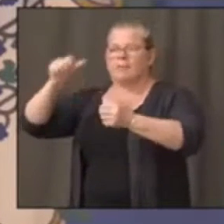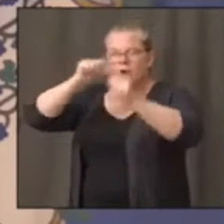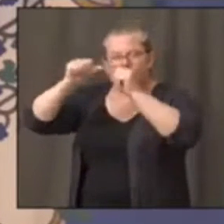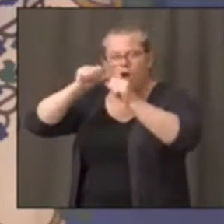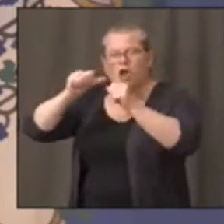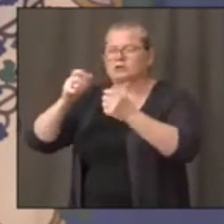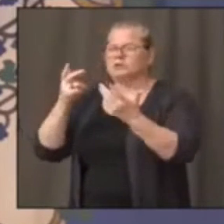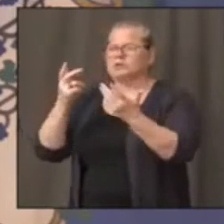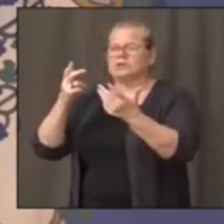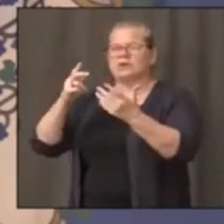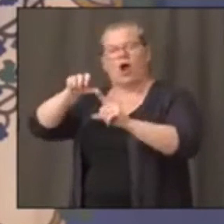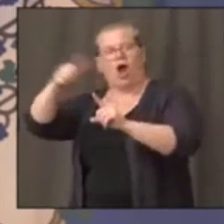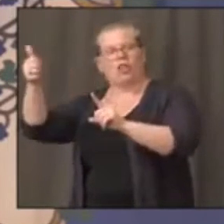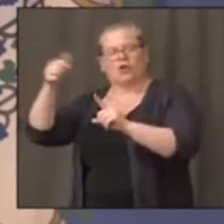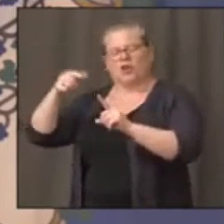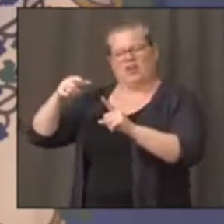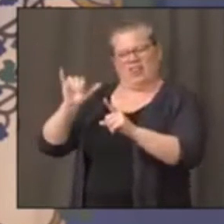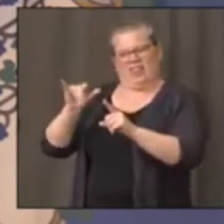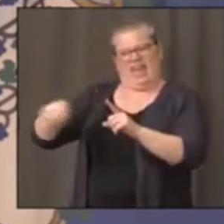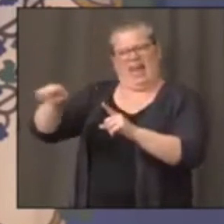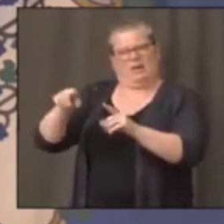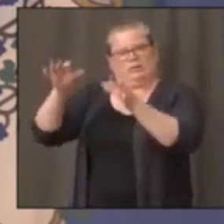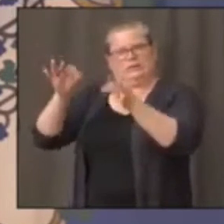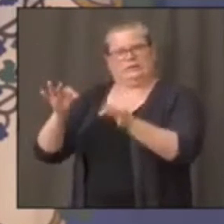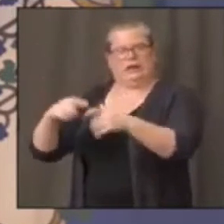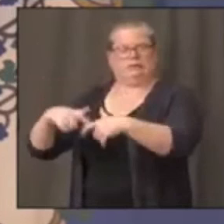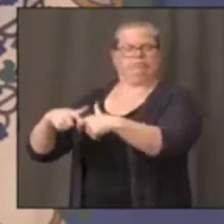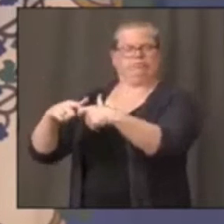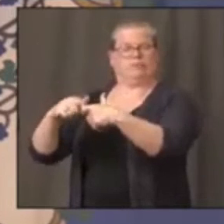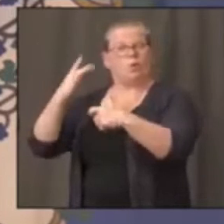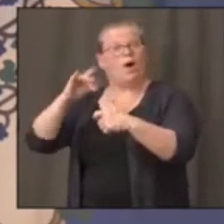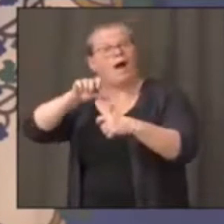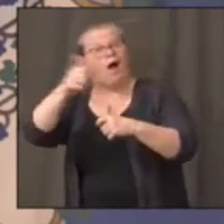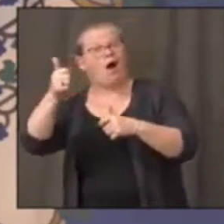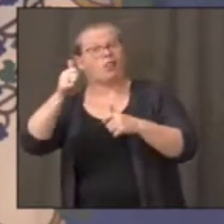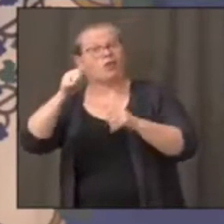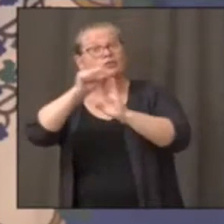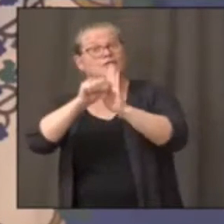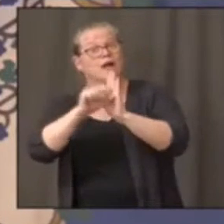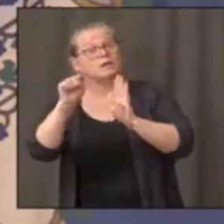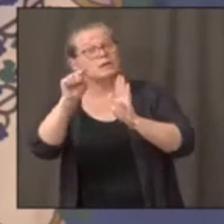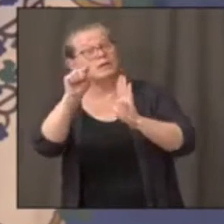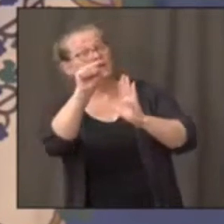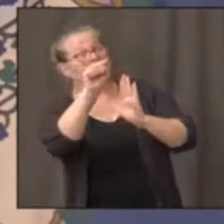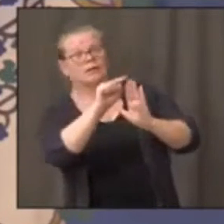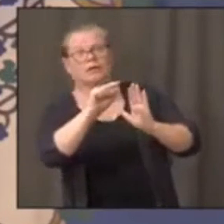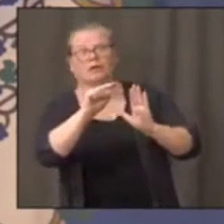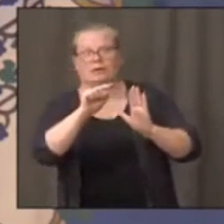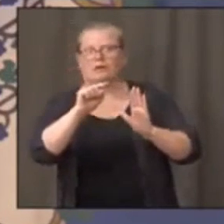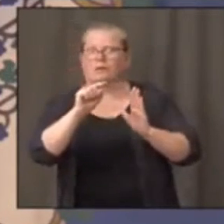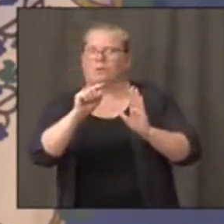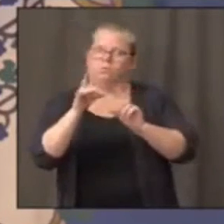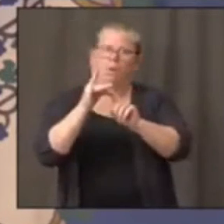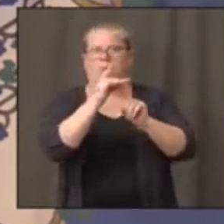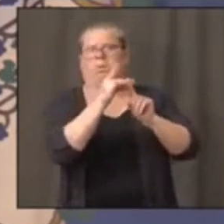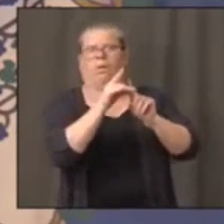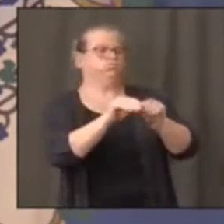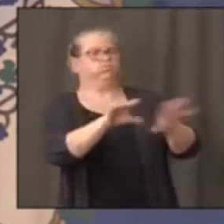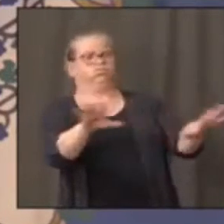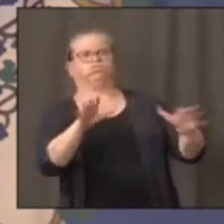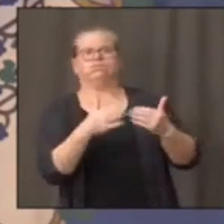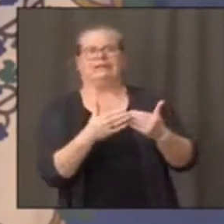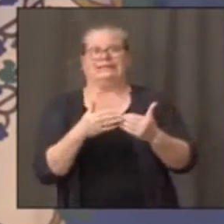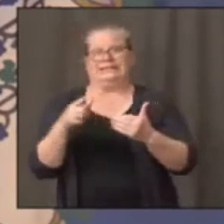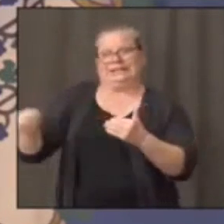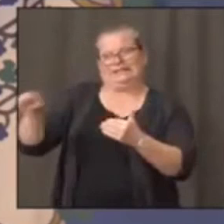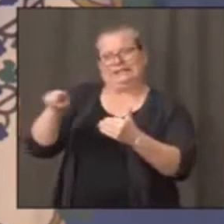other governor in the country, that those are very infectious, especially in the bars. I would not put the schools in the same category at all. I think we